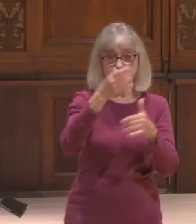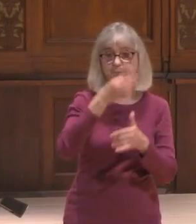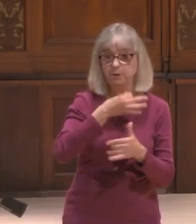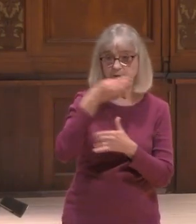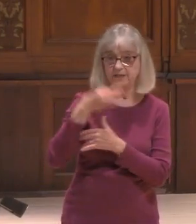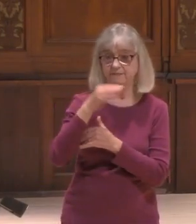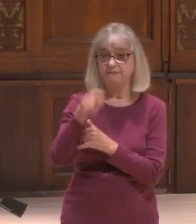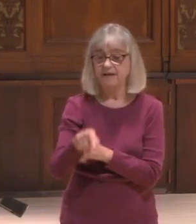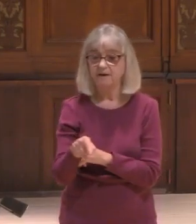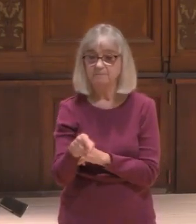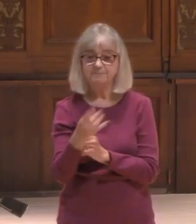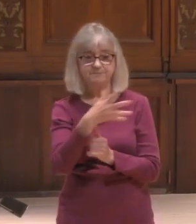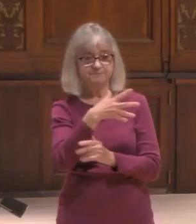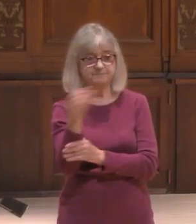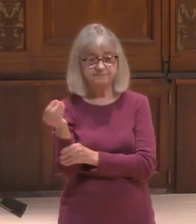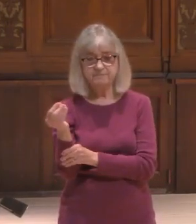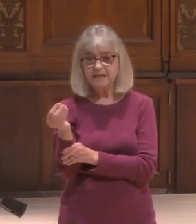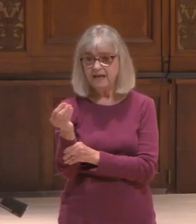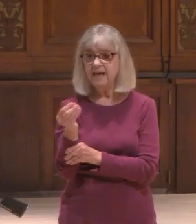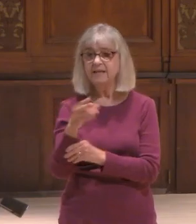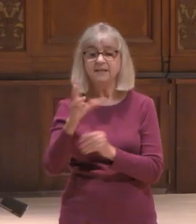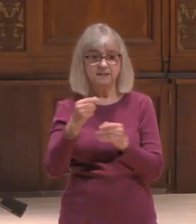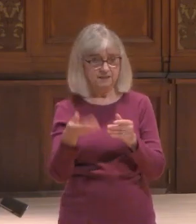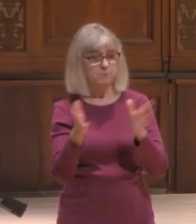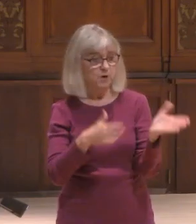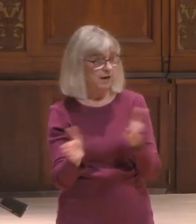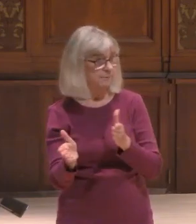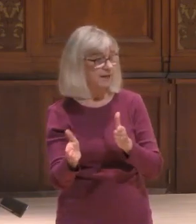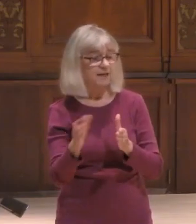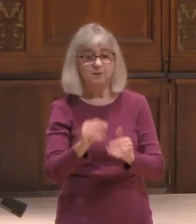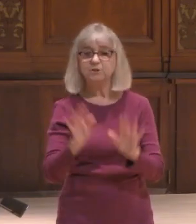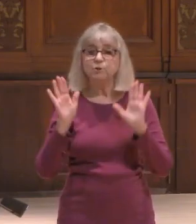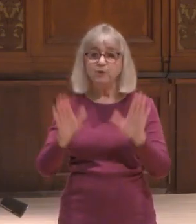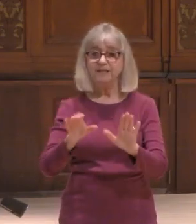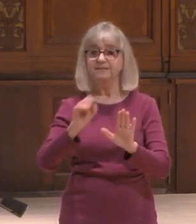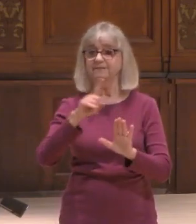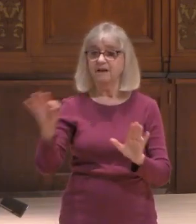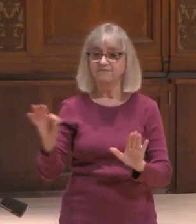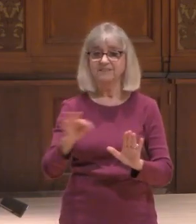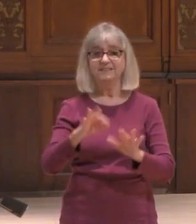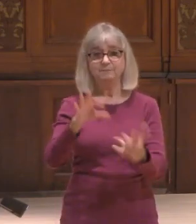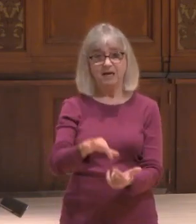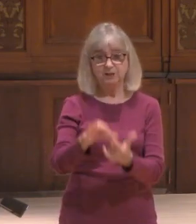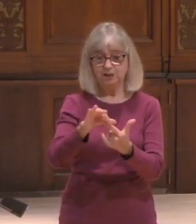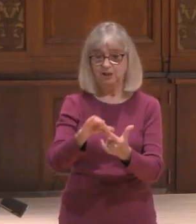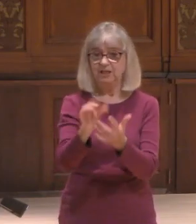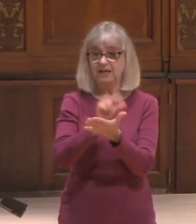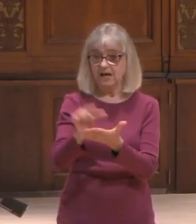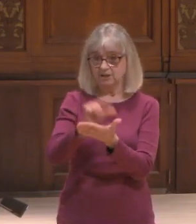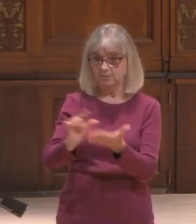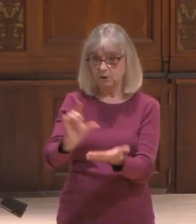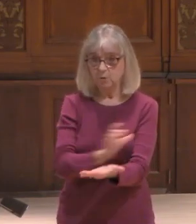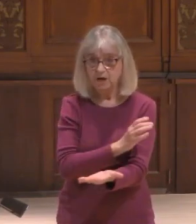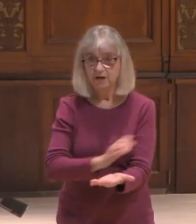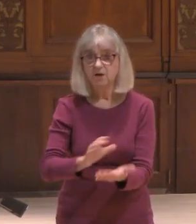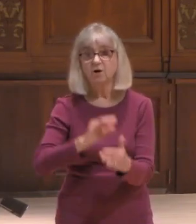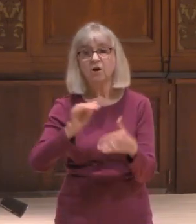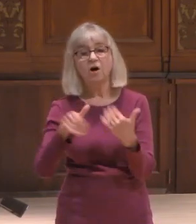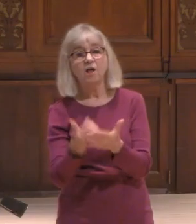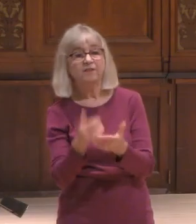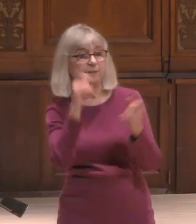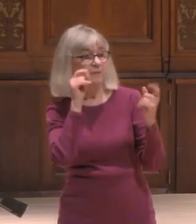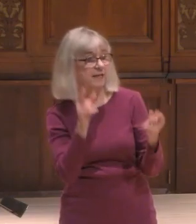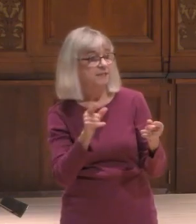Day and the prep for it included some really great stuff. Very special gospel choir, all the amazing music, musicians